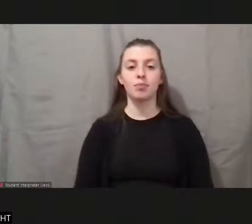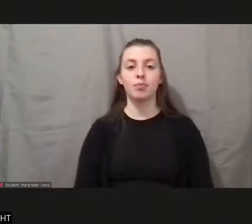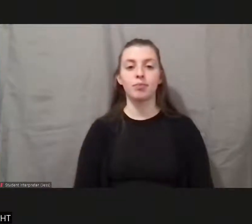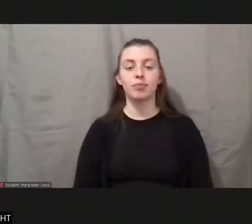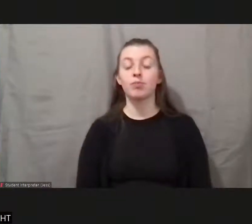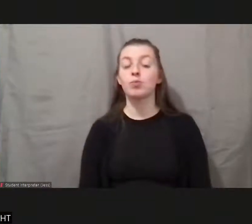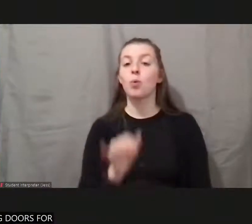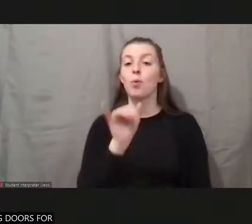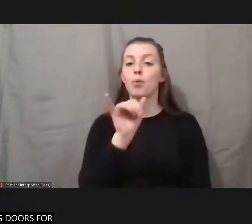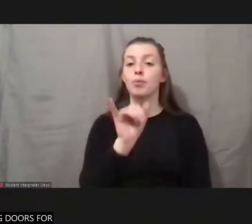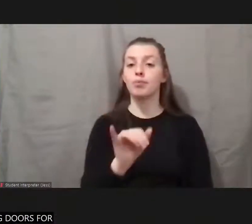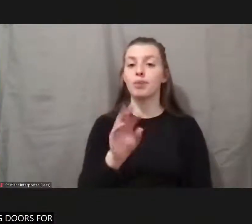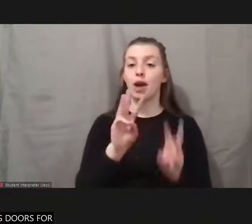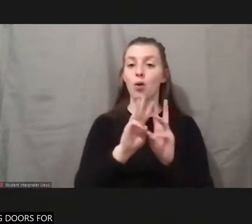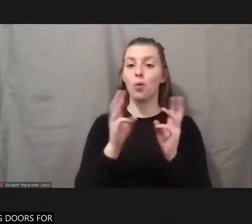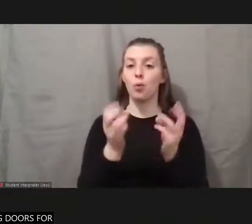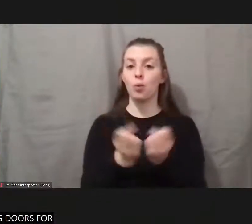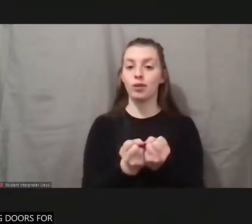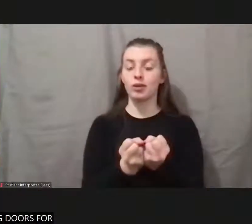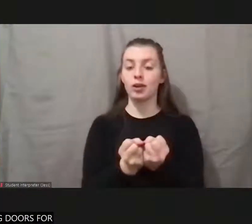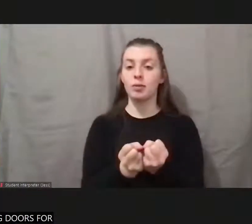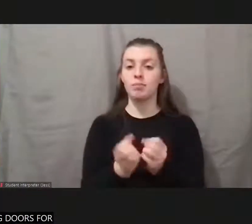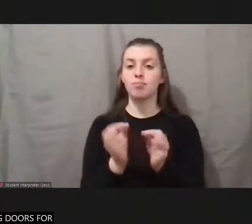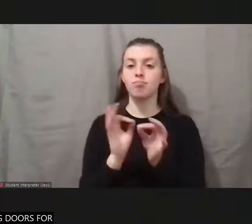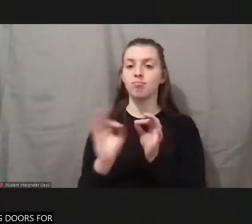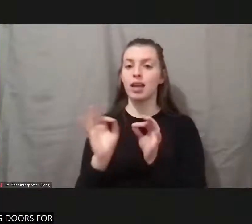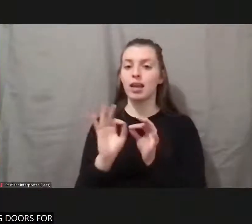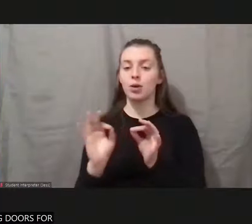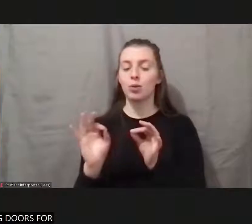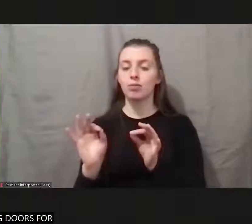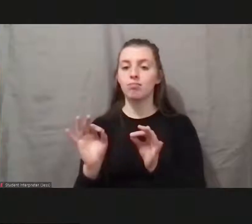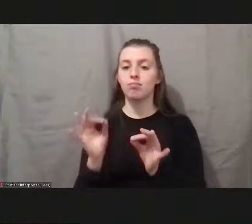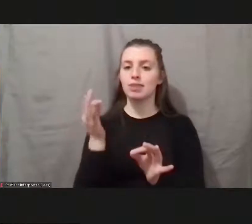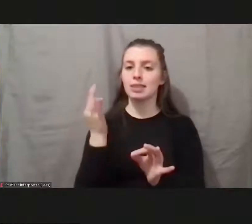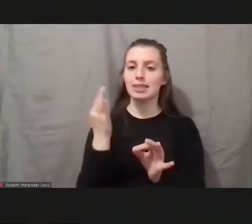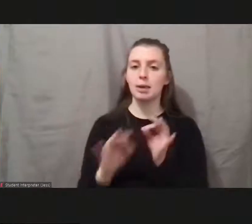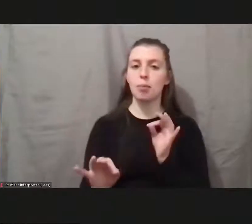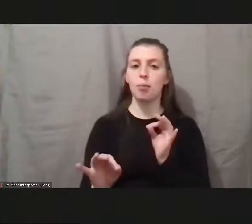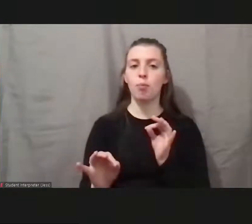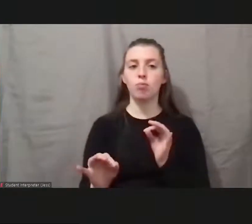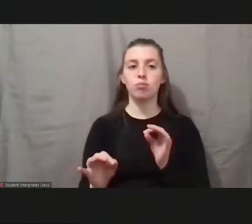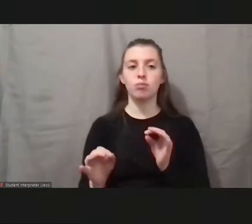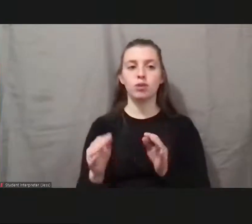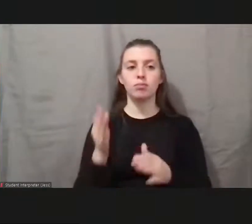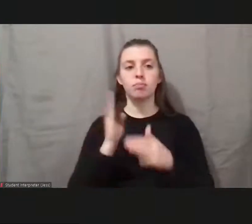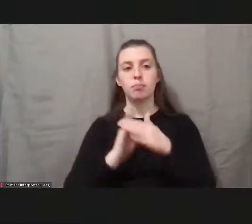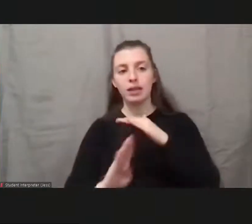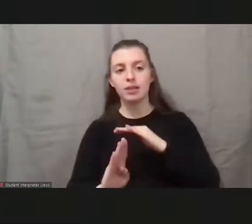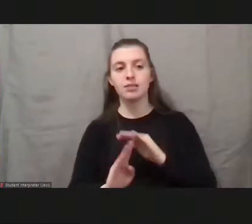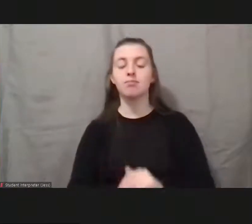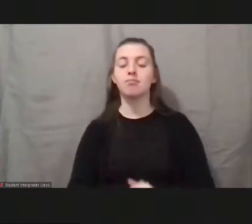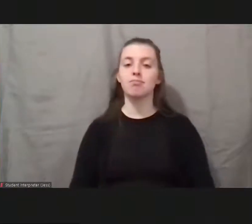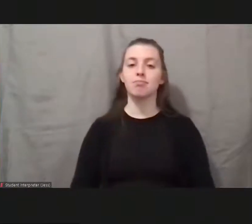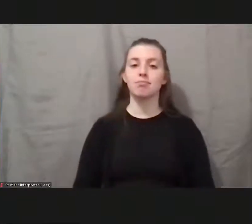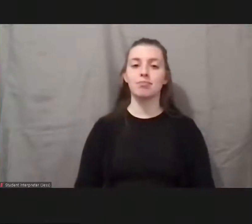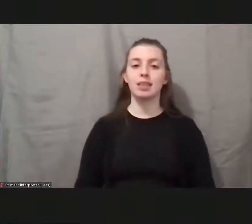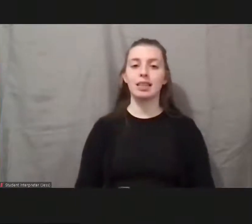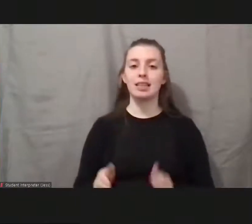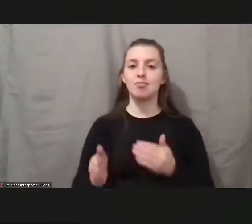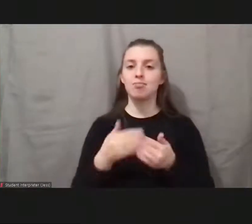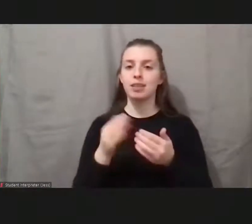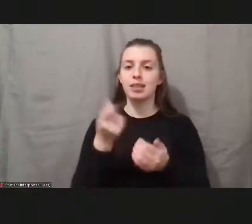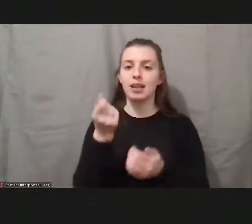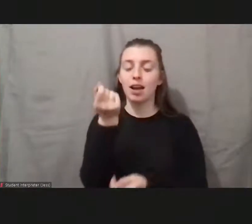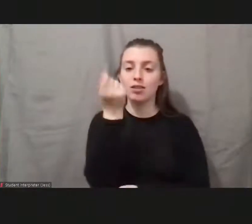provide a very plain language overview of the accessibility legislation, as Dawn just did very nicely.